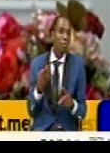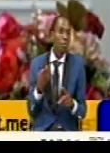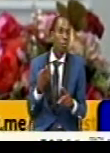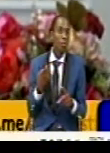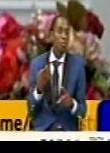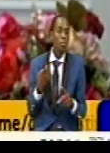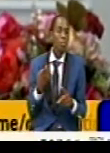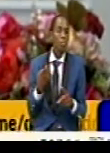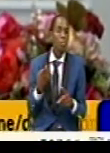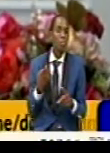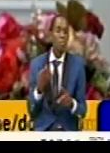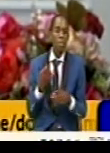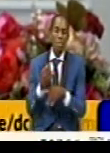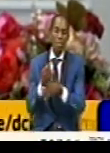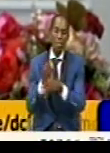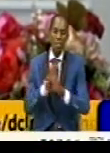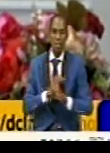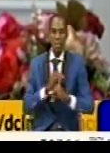suffering from